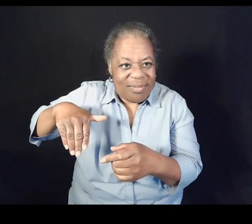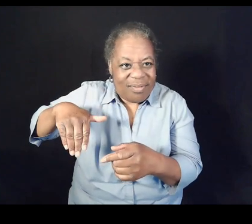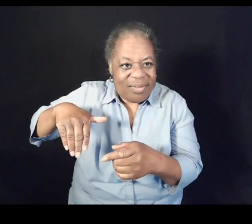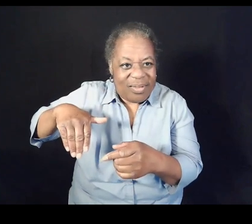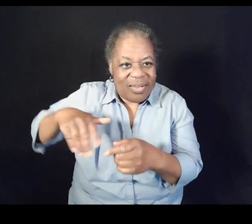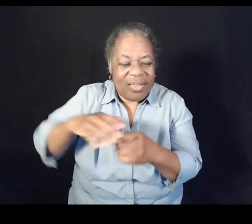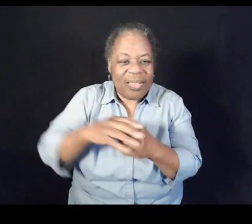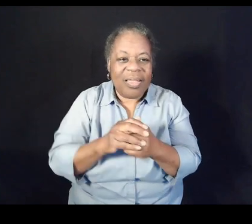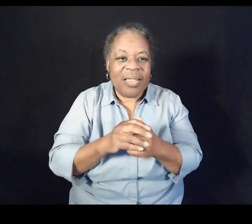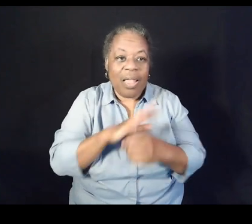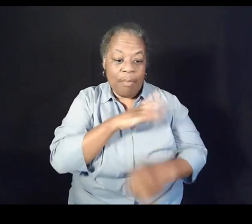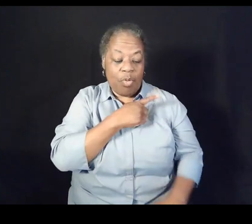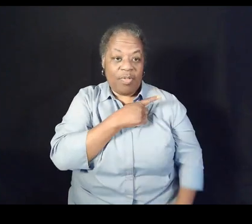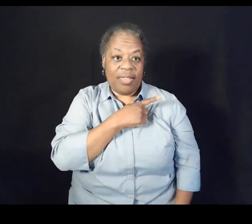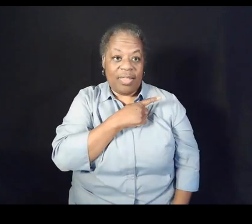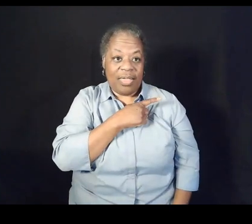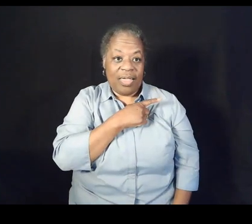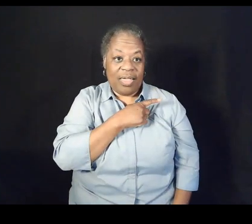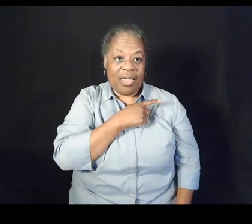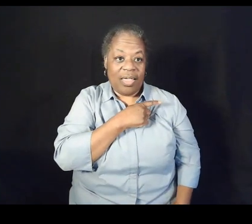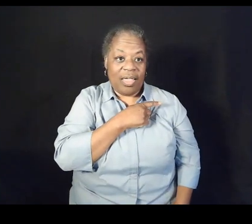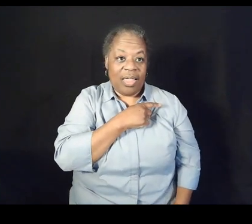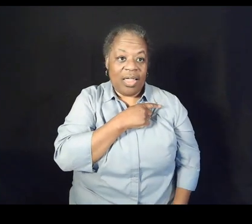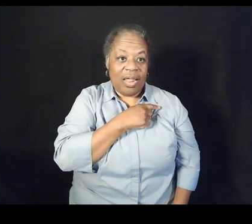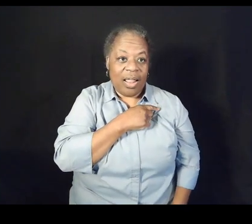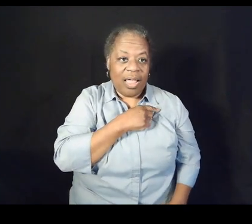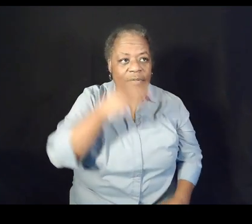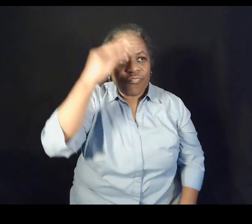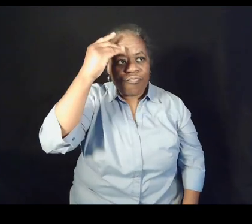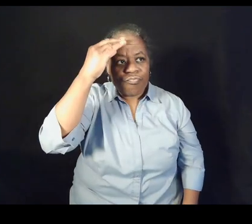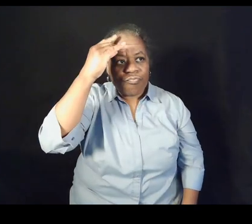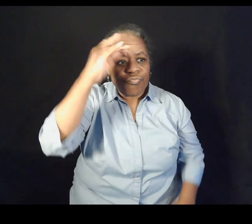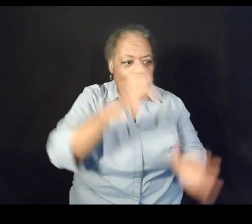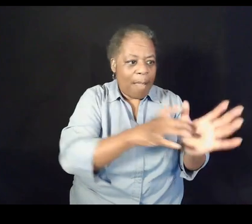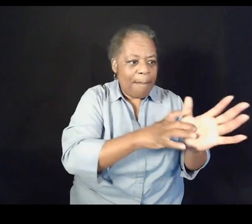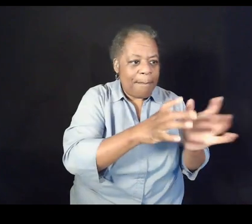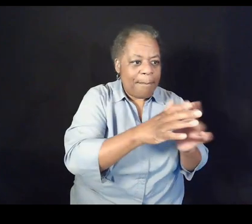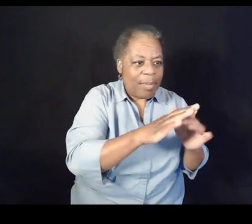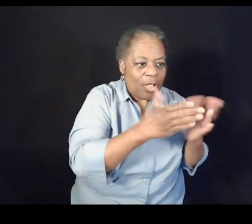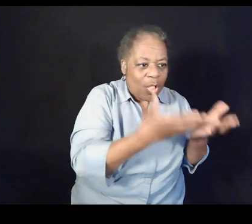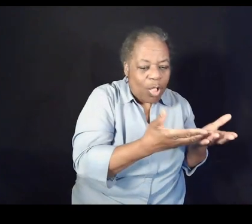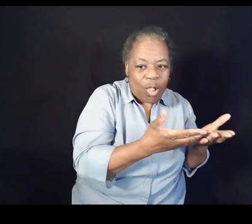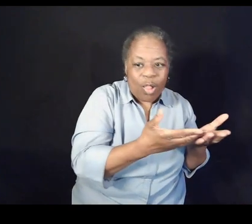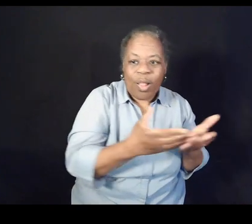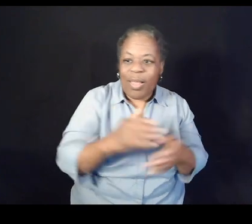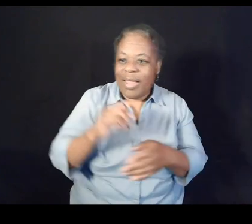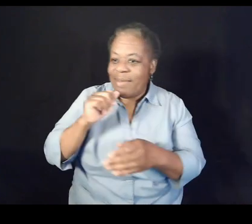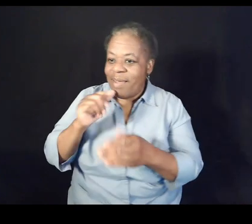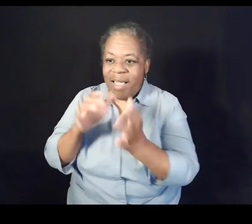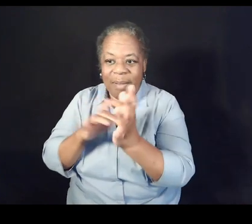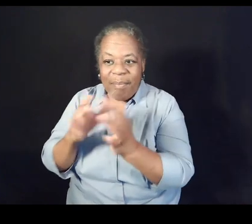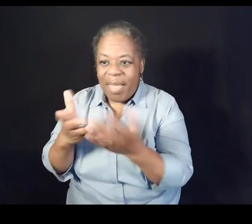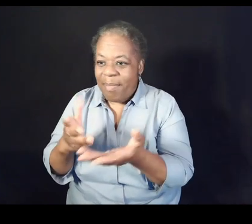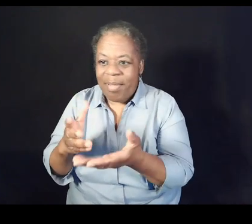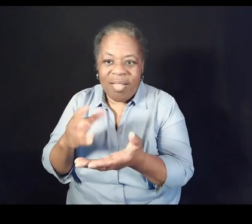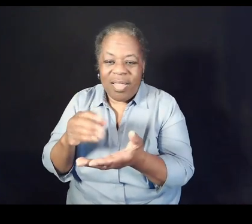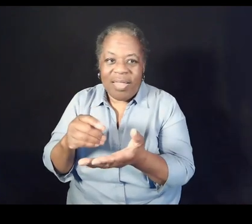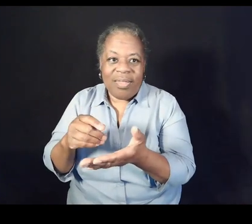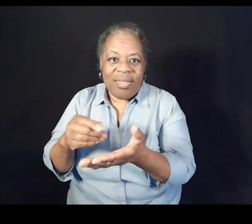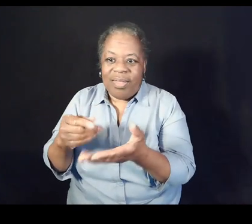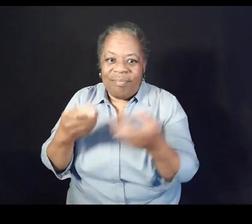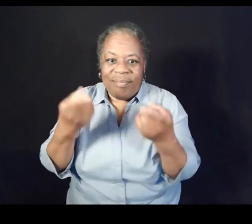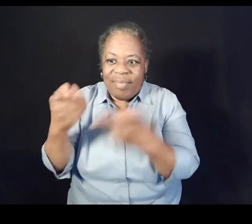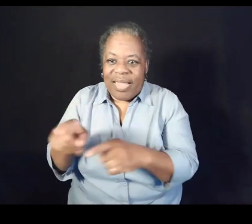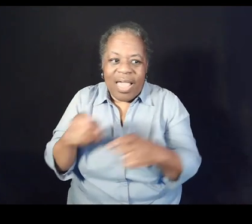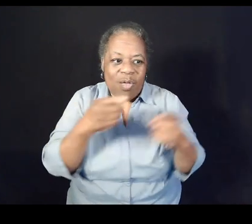So personally, having considered the biblical and non-biblical accounts of earth-changing, history-making,